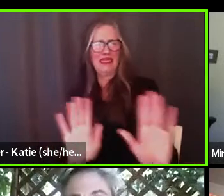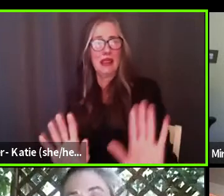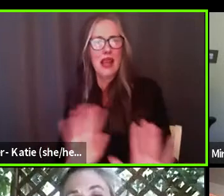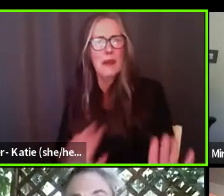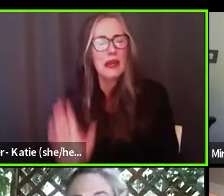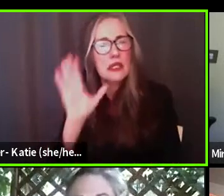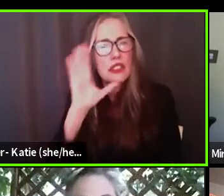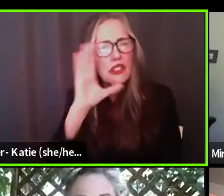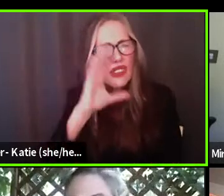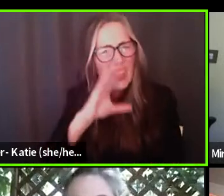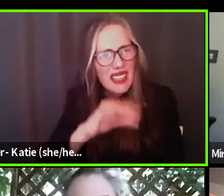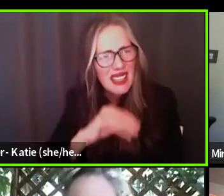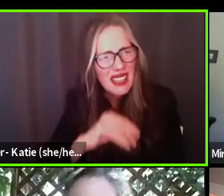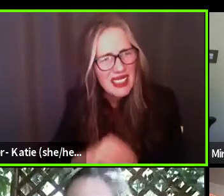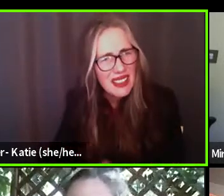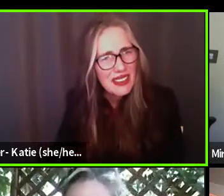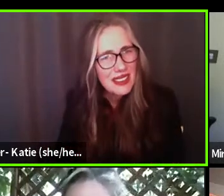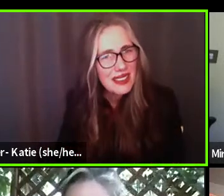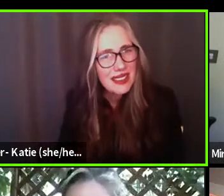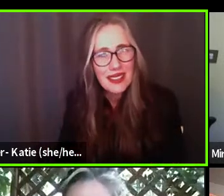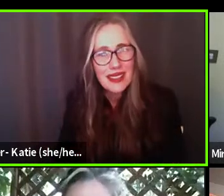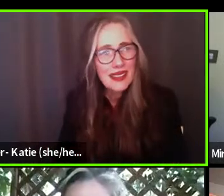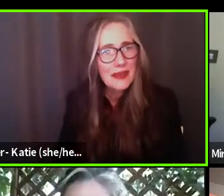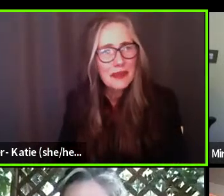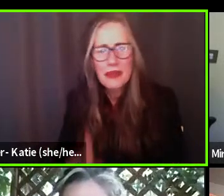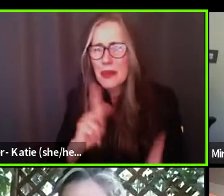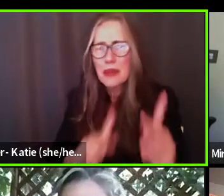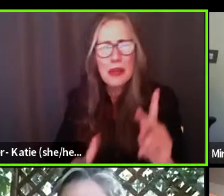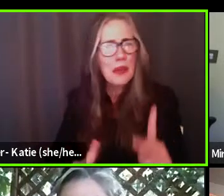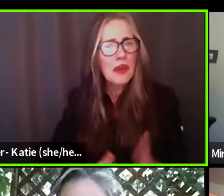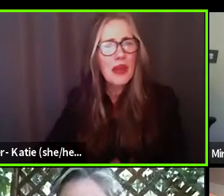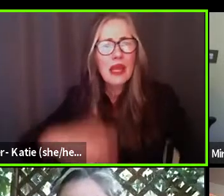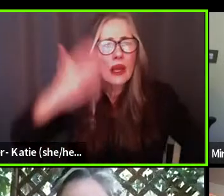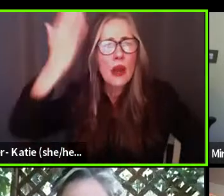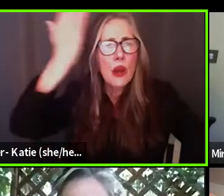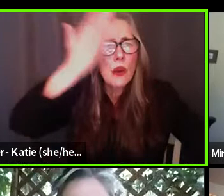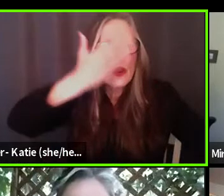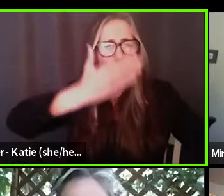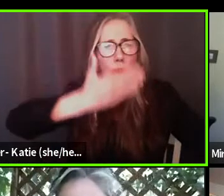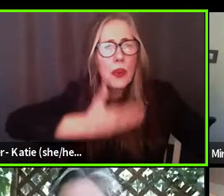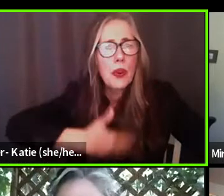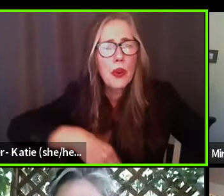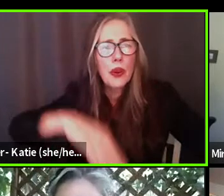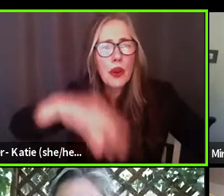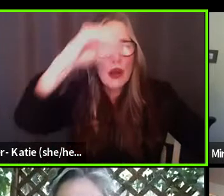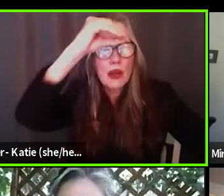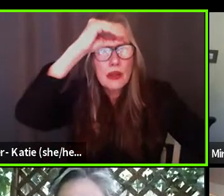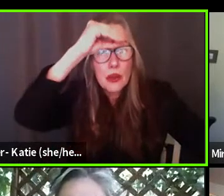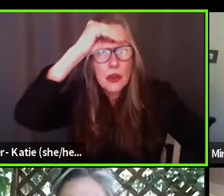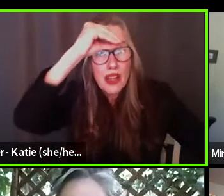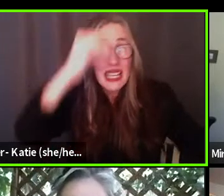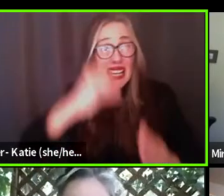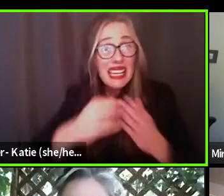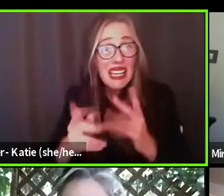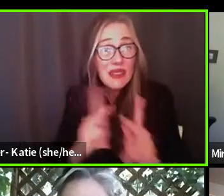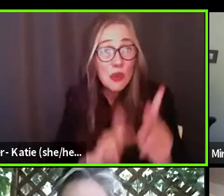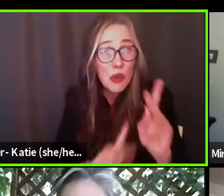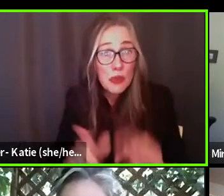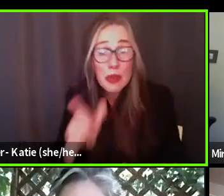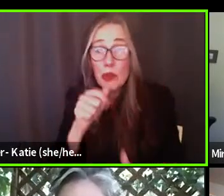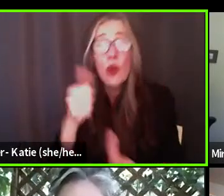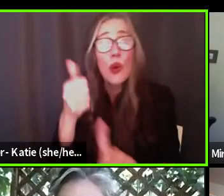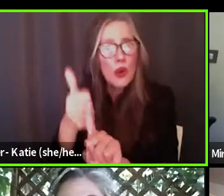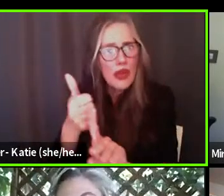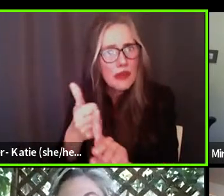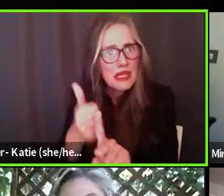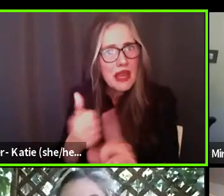strange there's just absolutely no no knowledge of the history of eugenics even among the most selective of people and that has to that has to